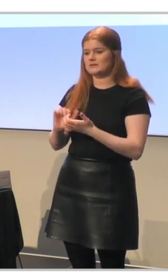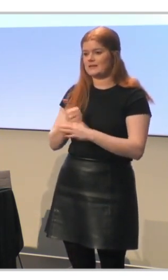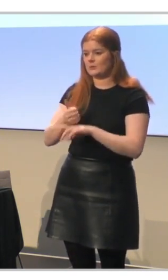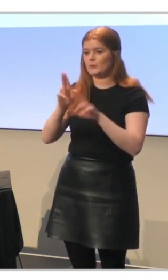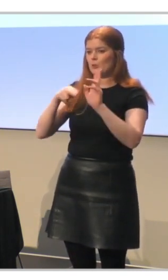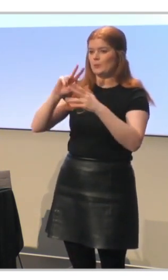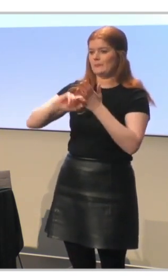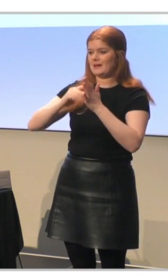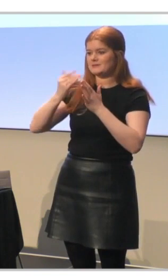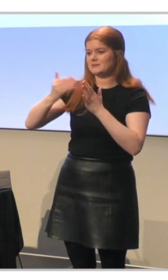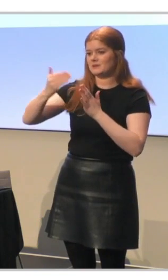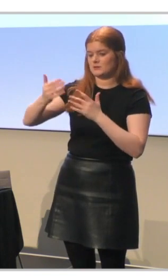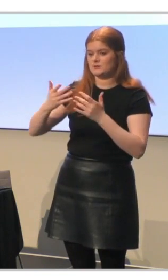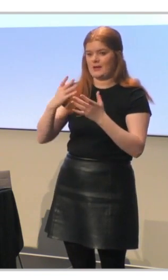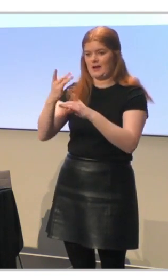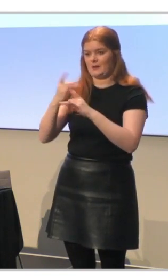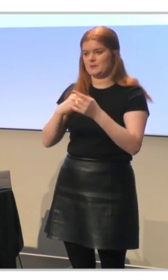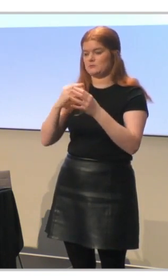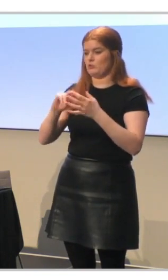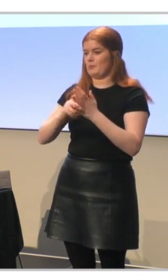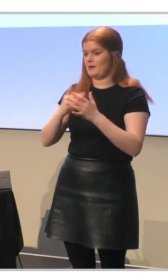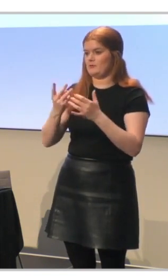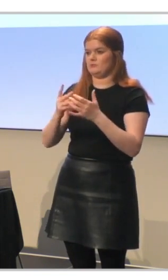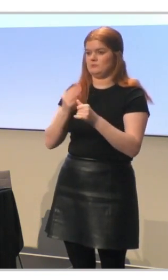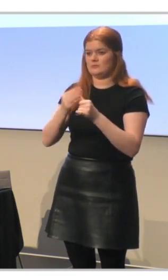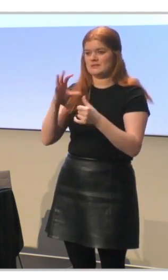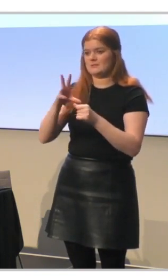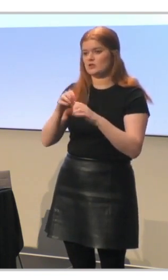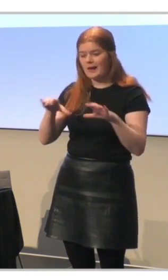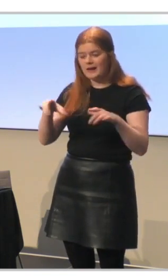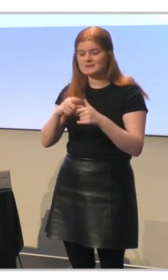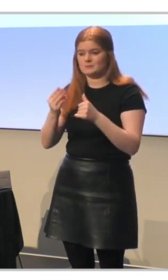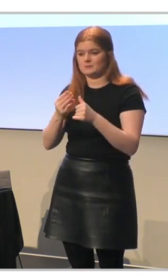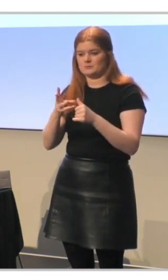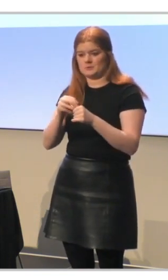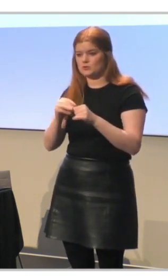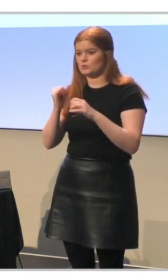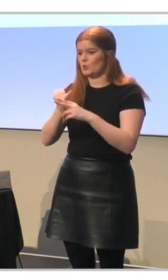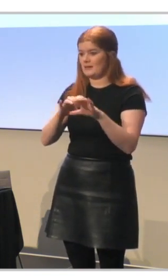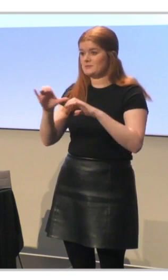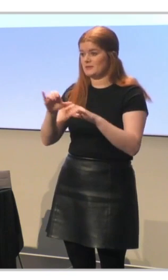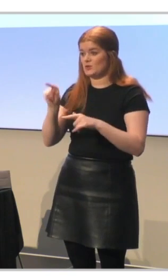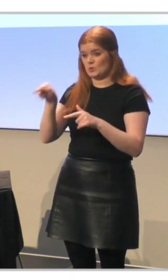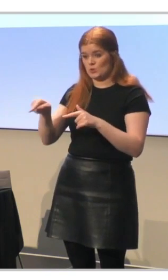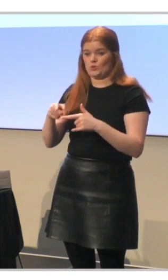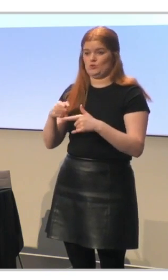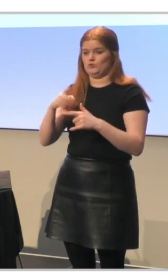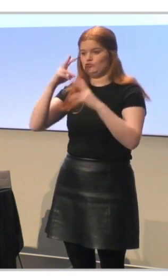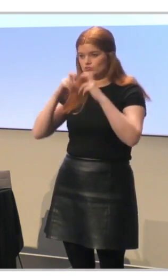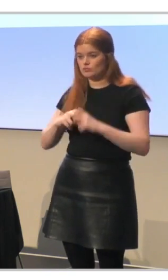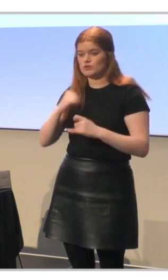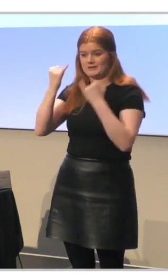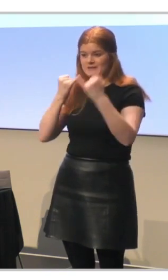initiatives to plan and prepare for special class and special school places. These initiatives are certainly bearing fruit, with